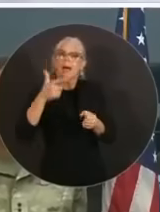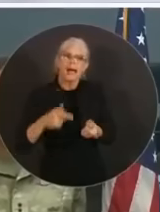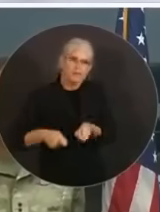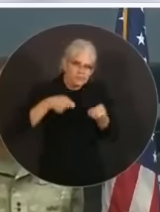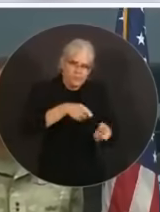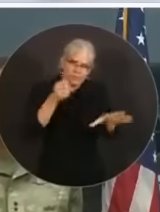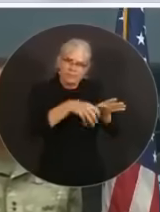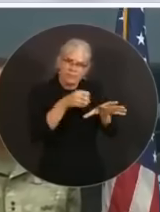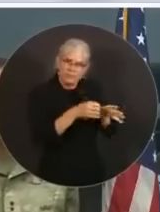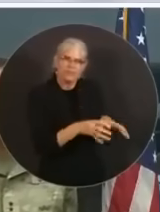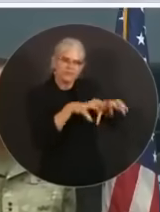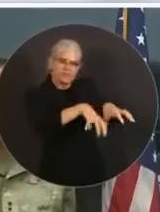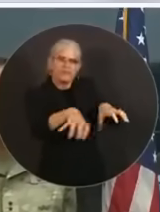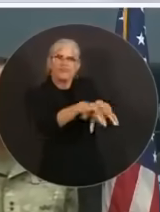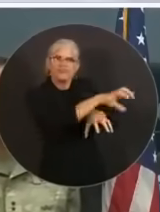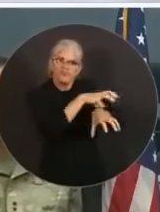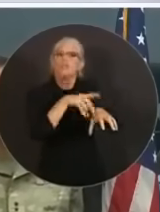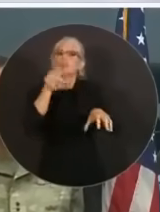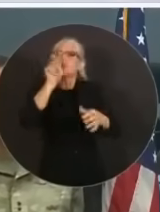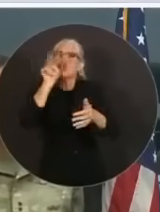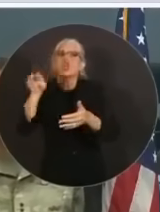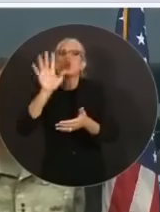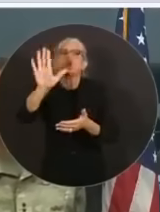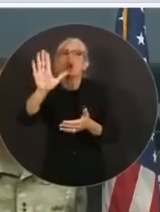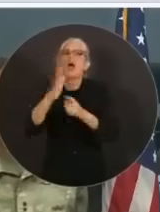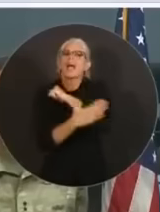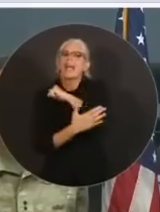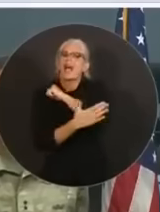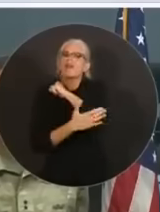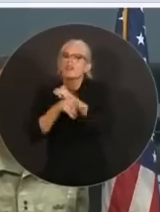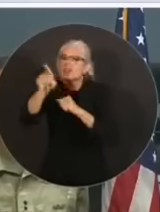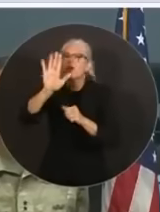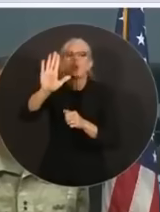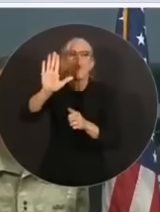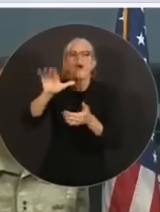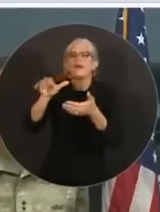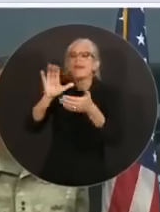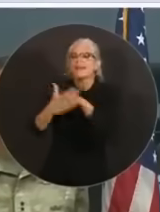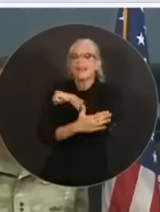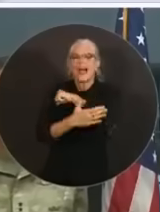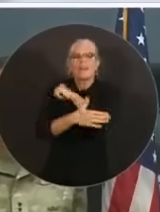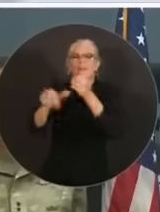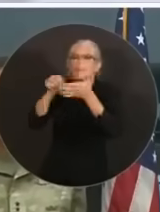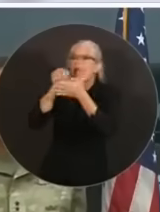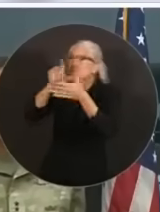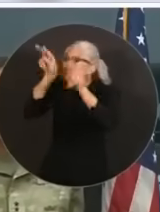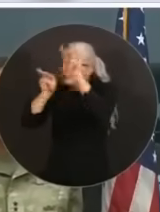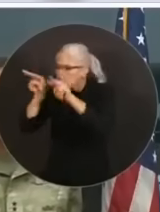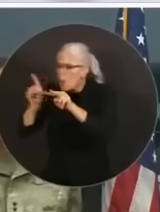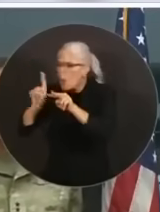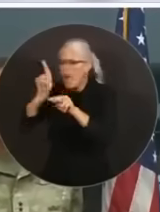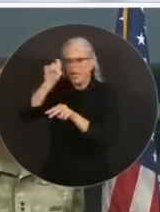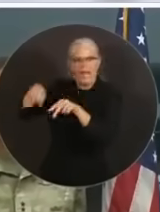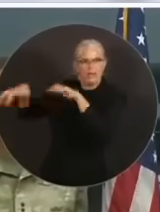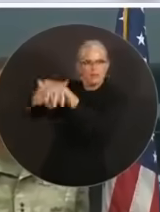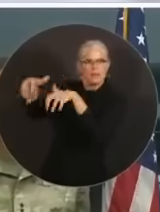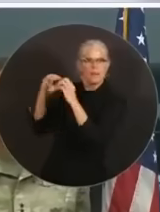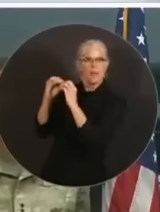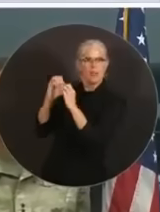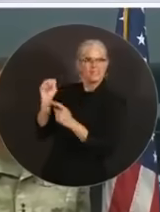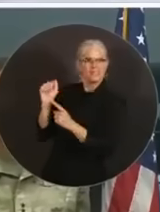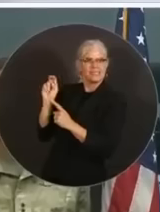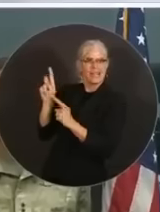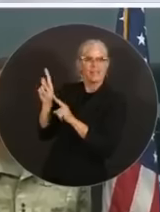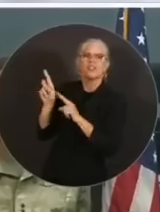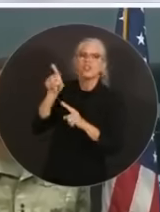Florida. Check your county's EM page to find out where those locations are. You can find your county's emergency management page by